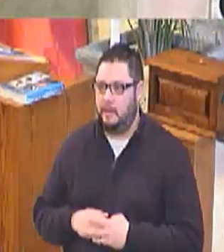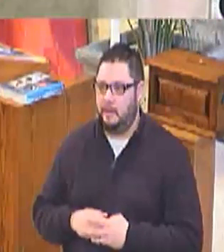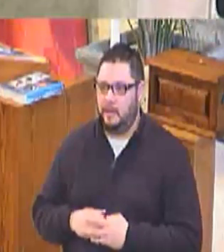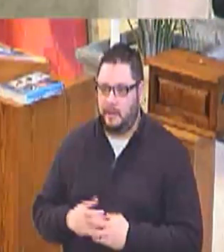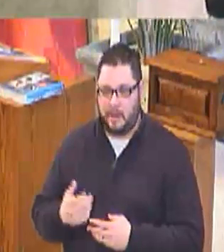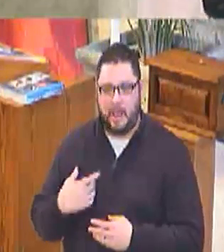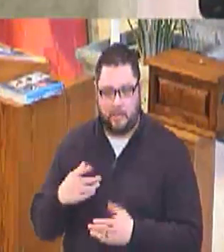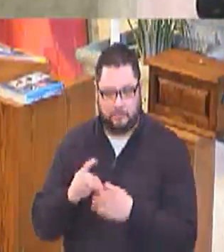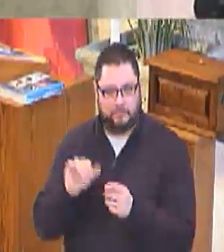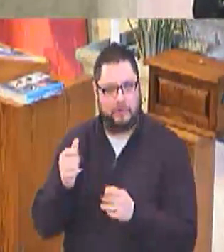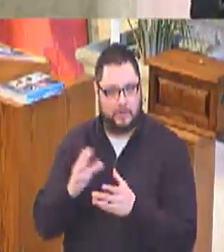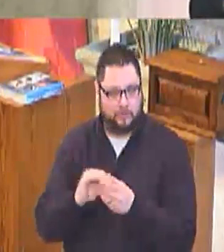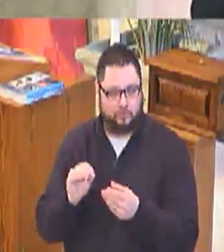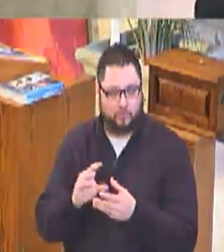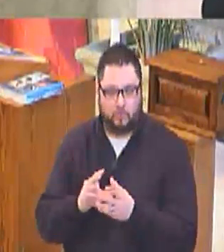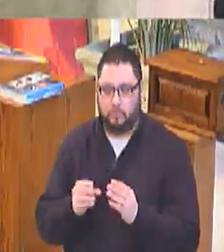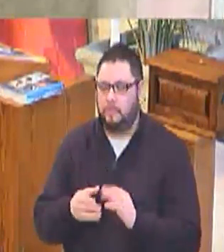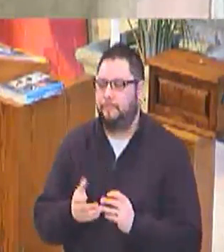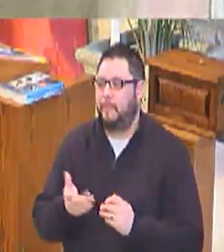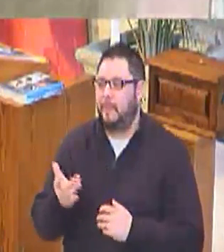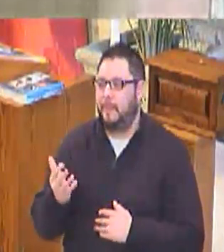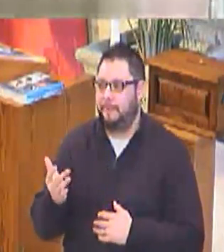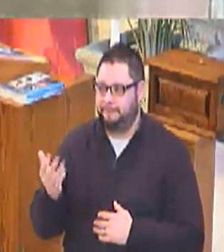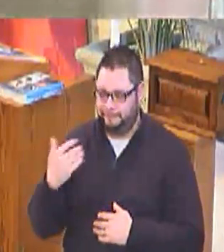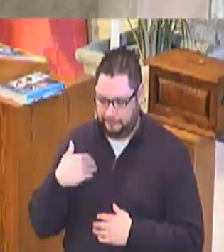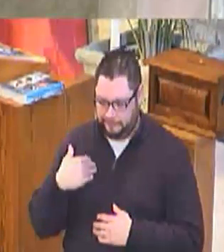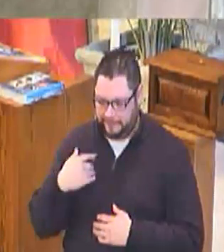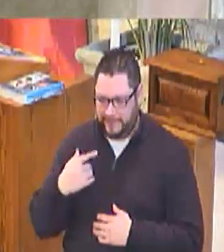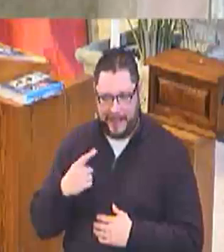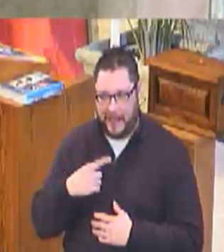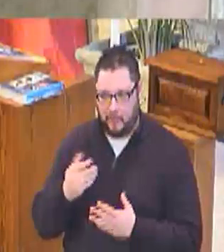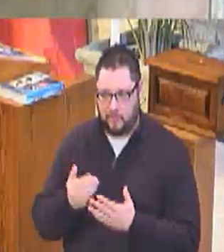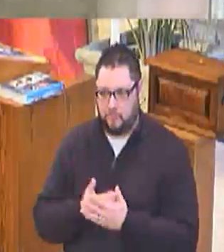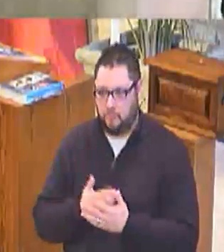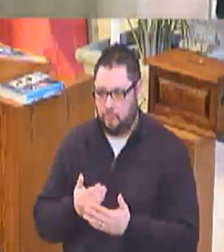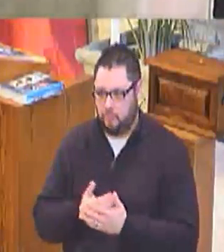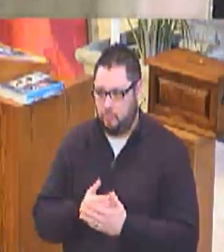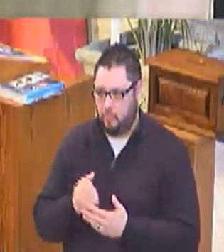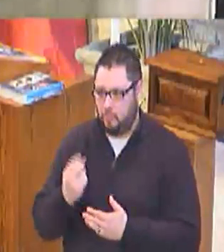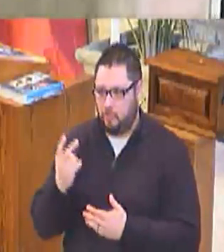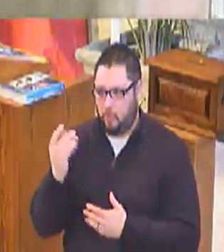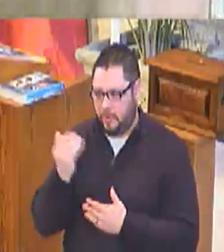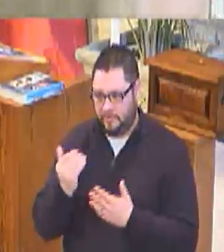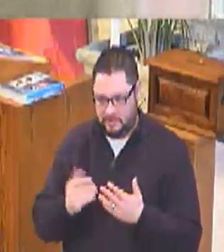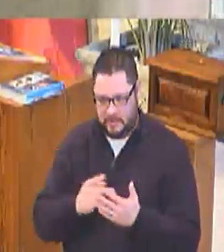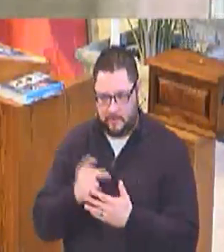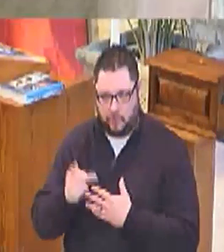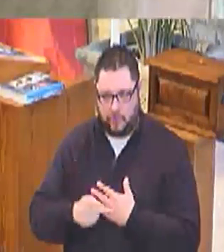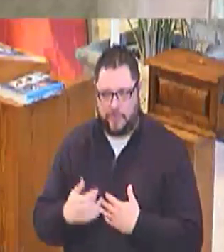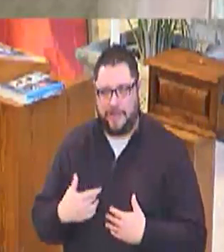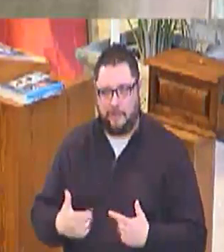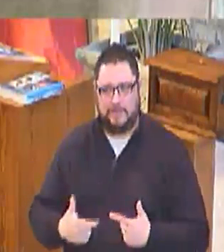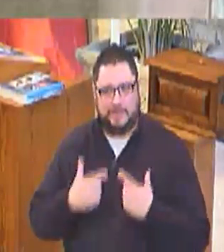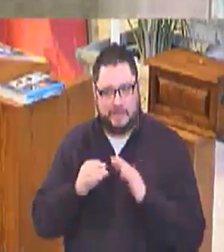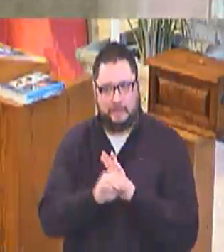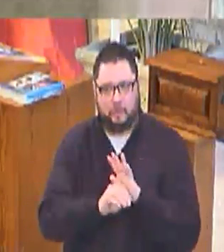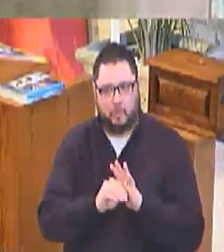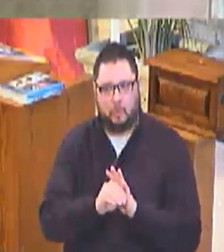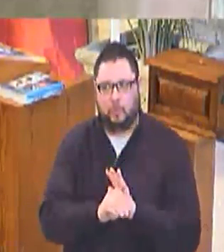I want to share another story with you. I was really new into a 12-step program, and I was living in New Orleans where I came